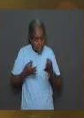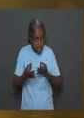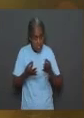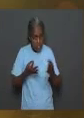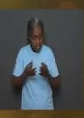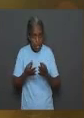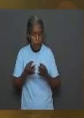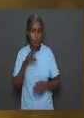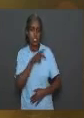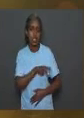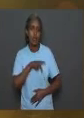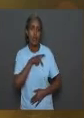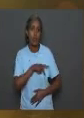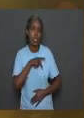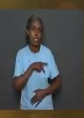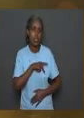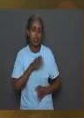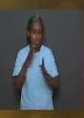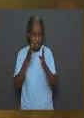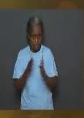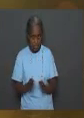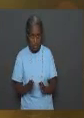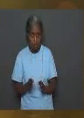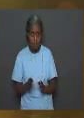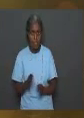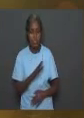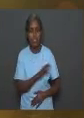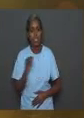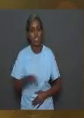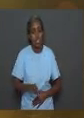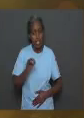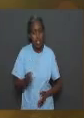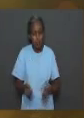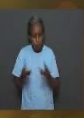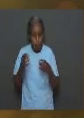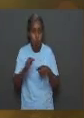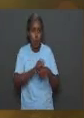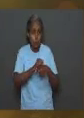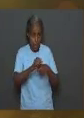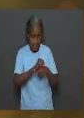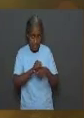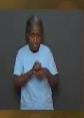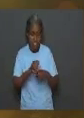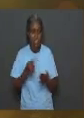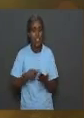the properties of determinants and get more practice.